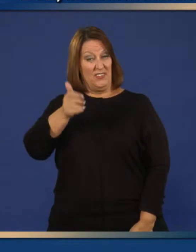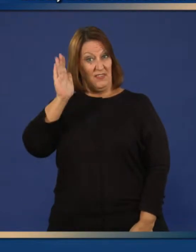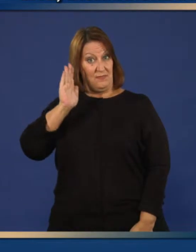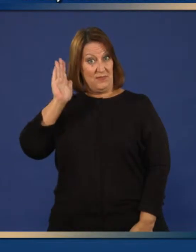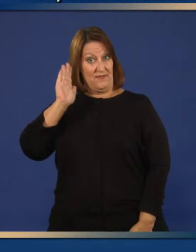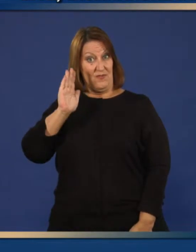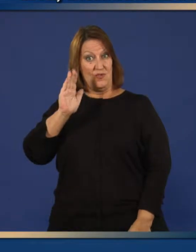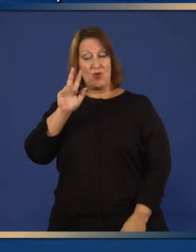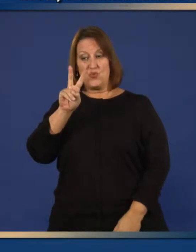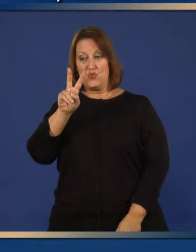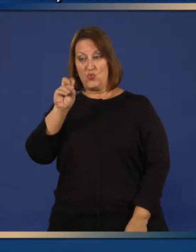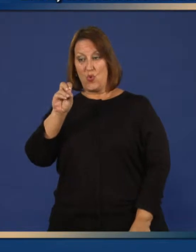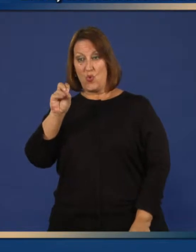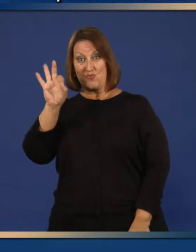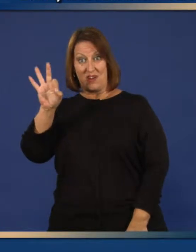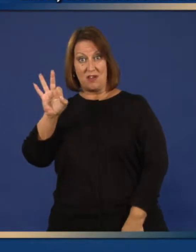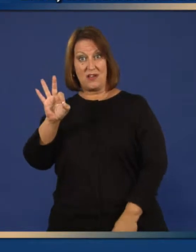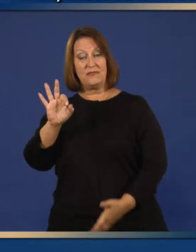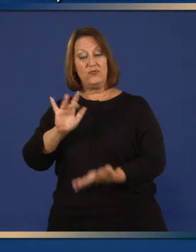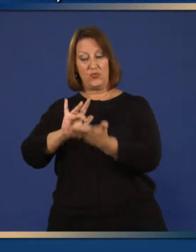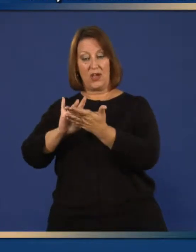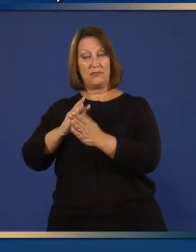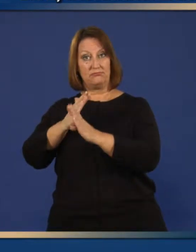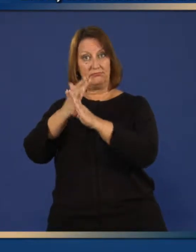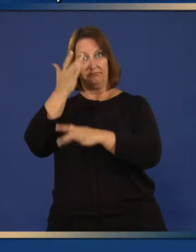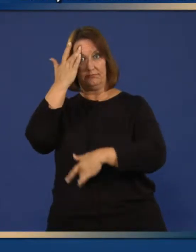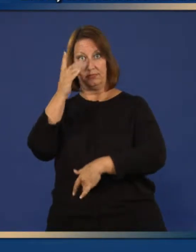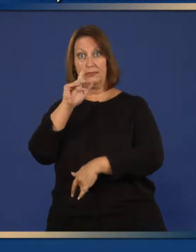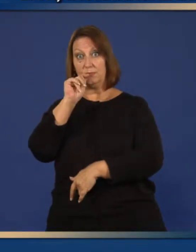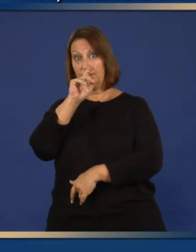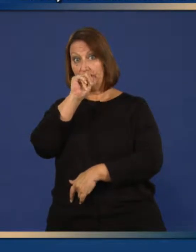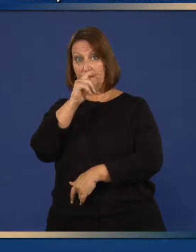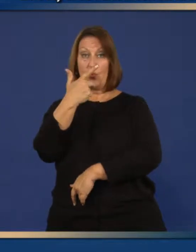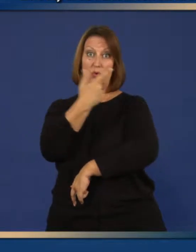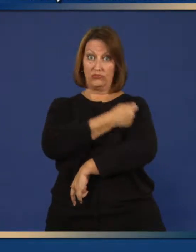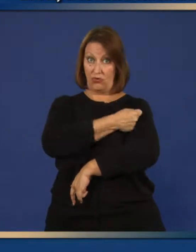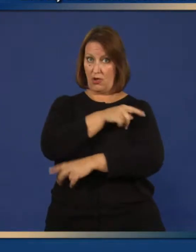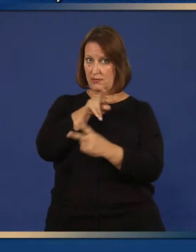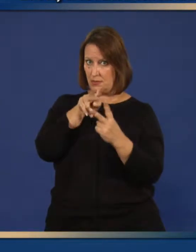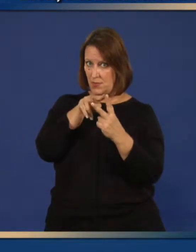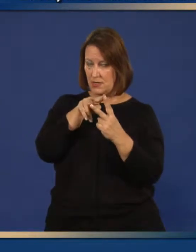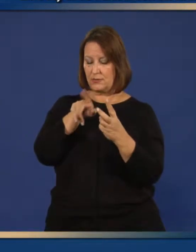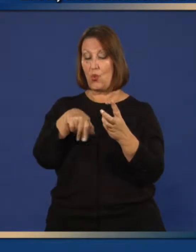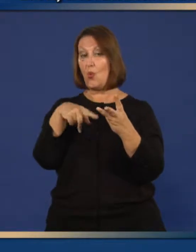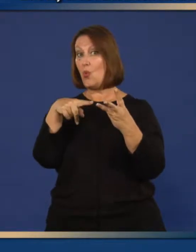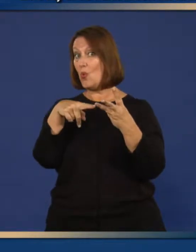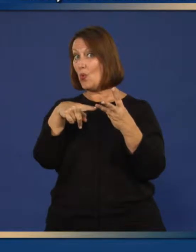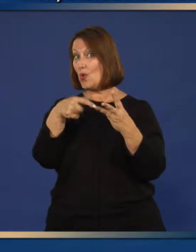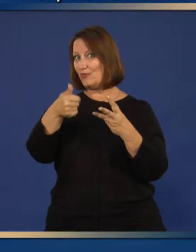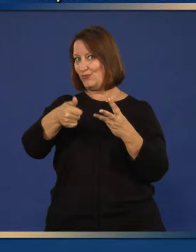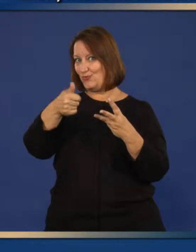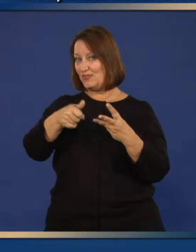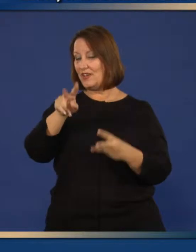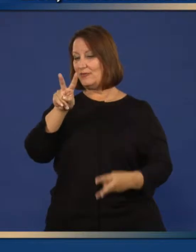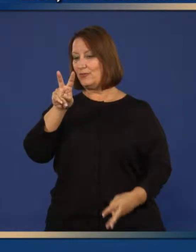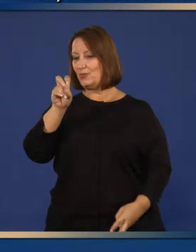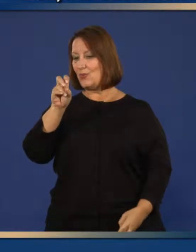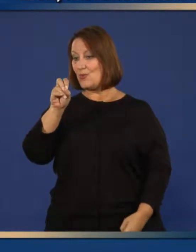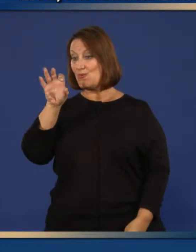2009 H1N1 pandemic influenza vaccine or had pandemic flu